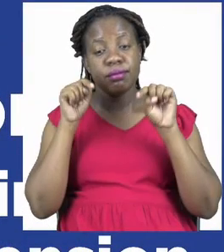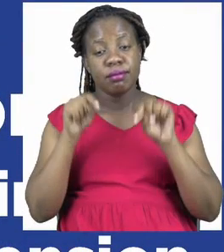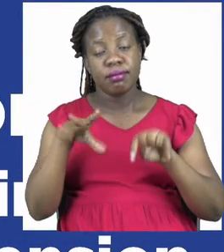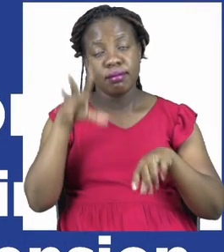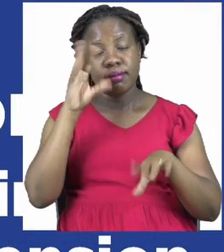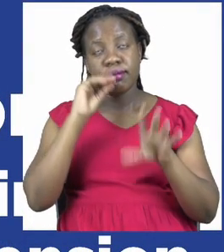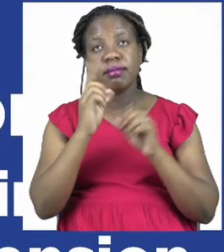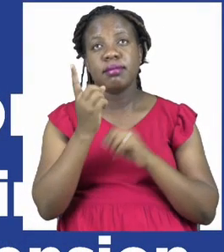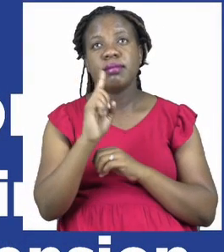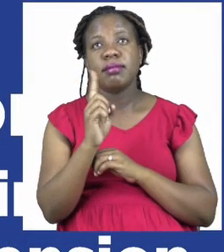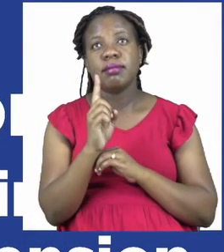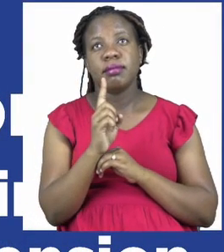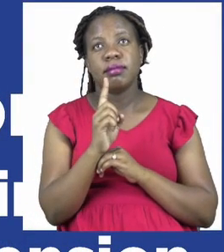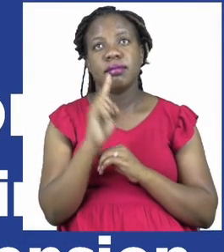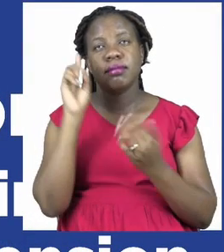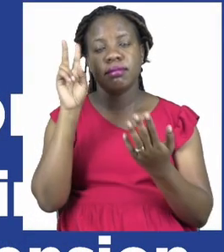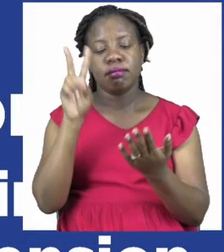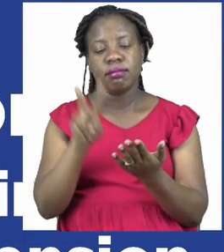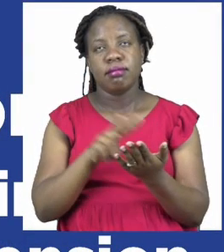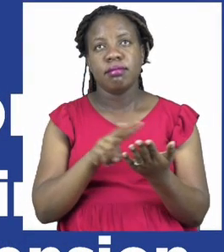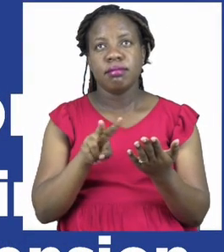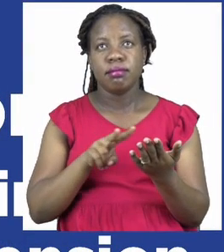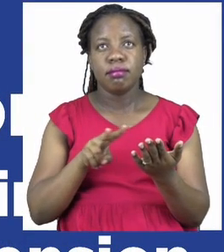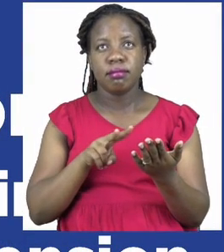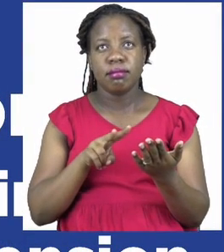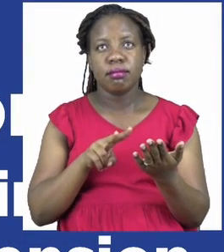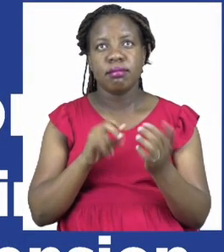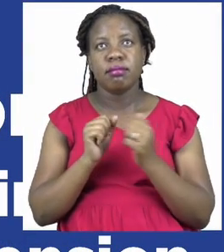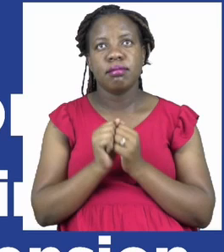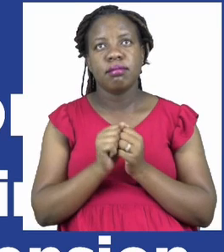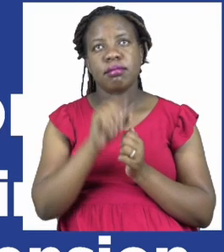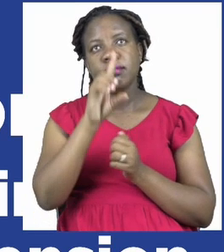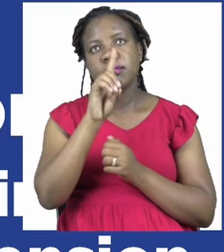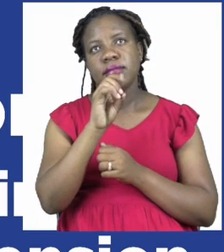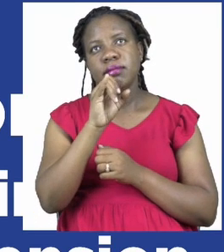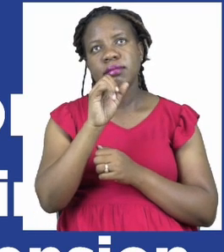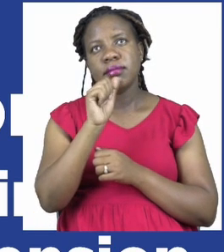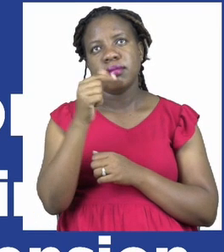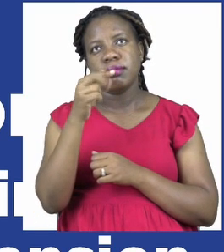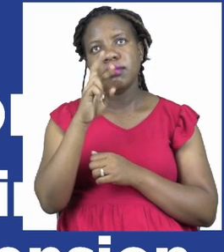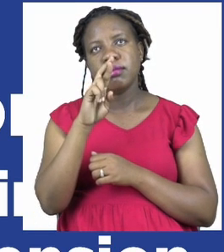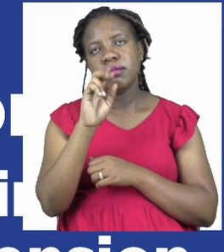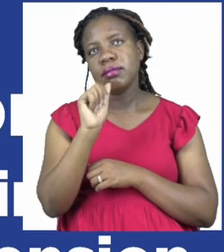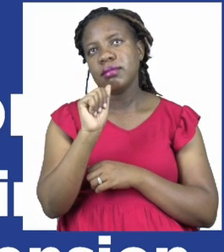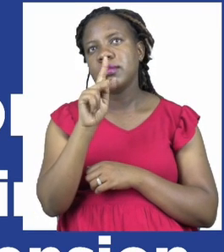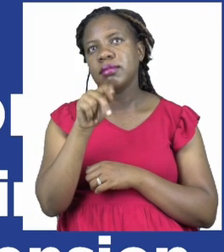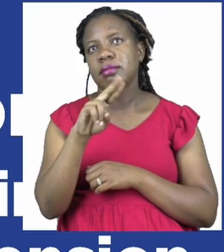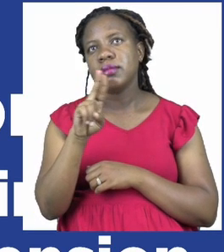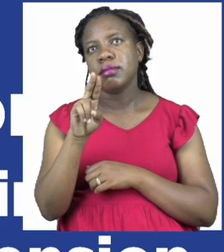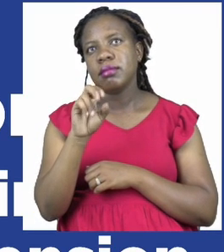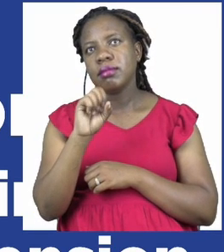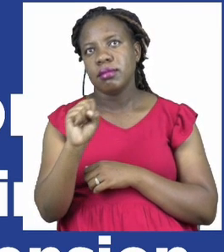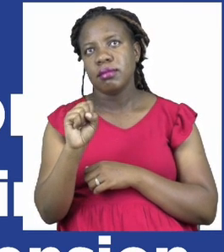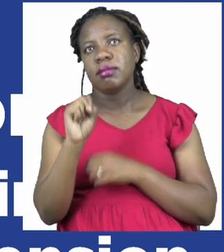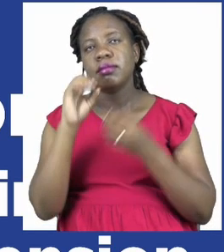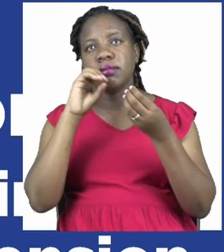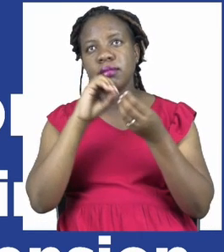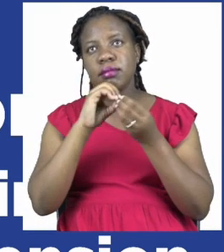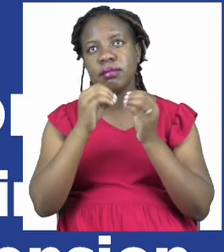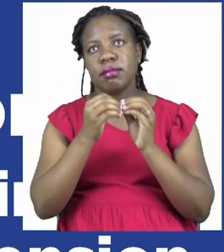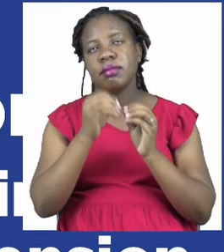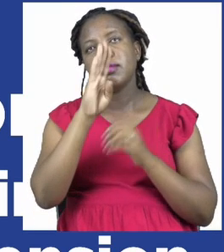today's lesson, we will be doing reading comprehension, diagrams, and number bonds